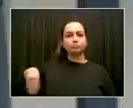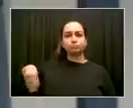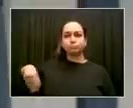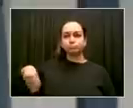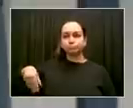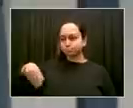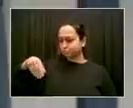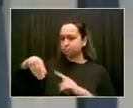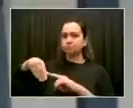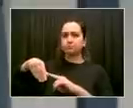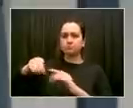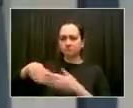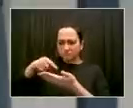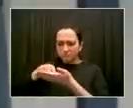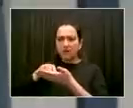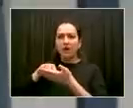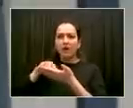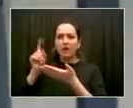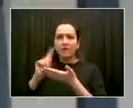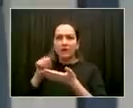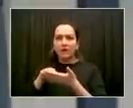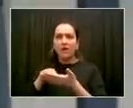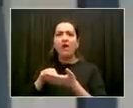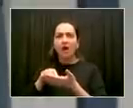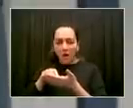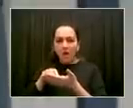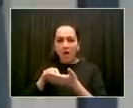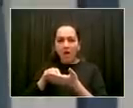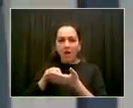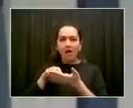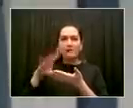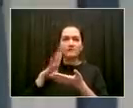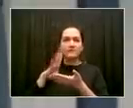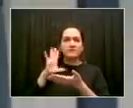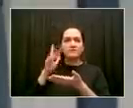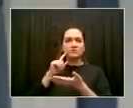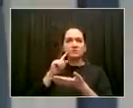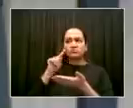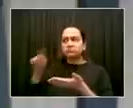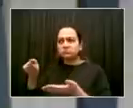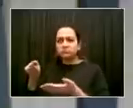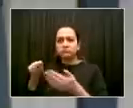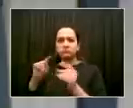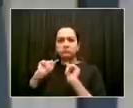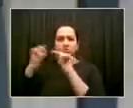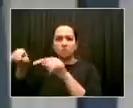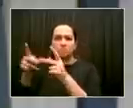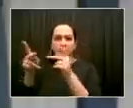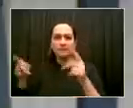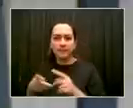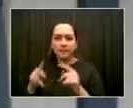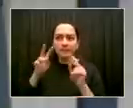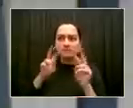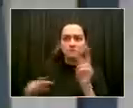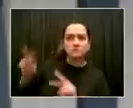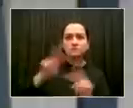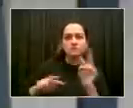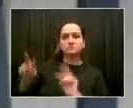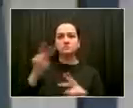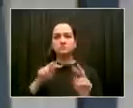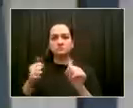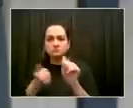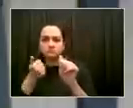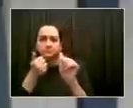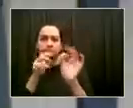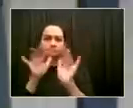fired that weapon and the perpetrators that are involved in that, and that leads to more recoveries, and also it leads to keeping